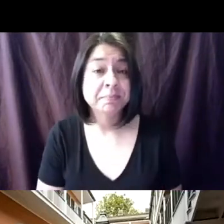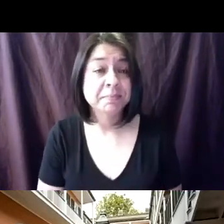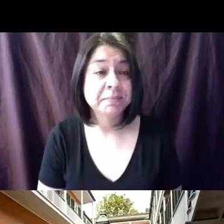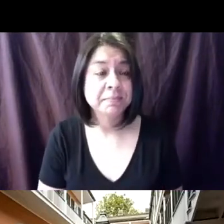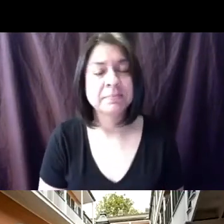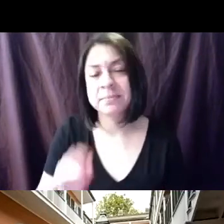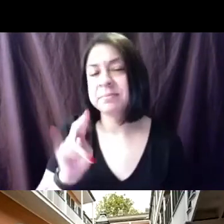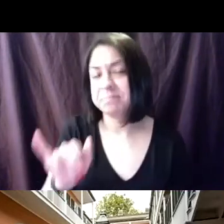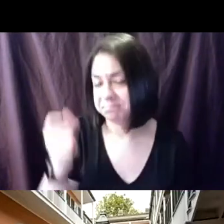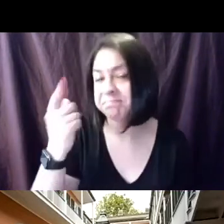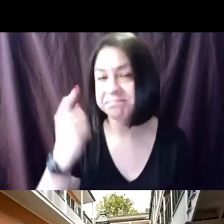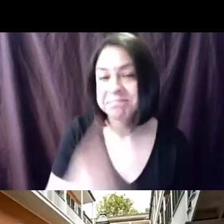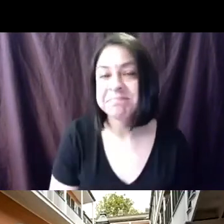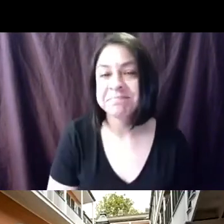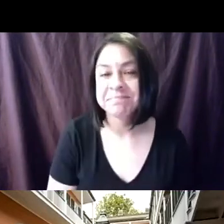Absolutely.